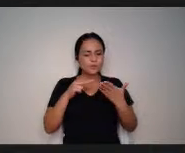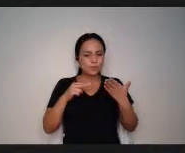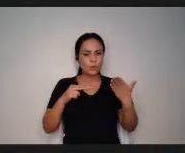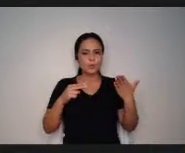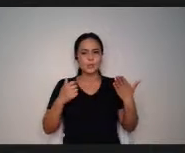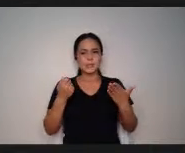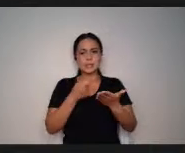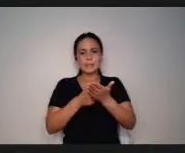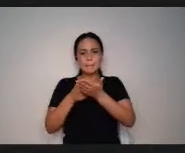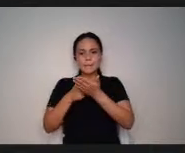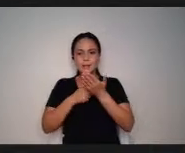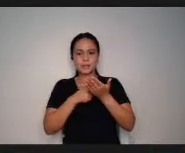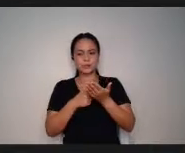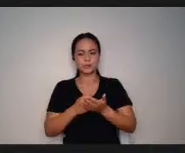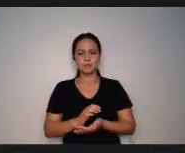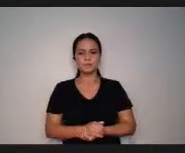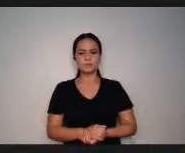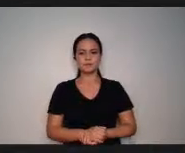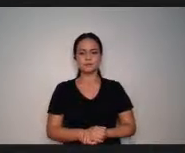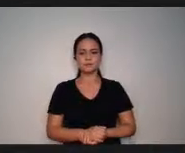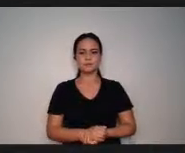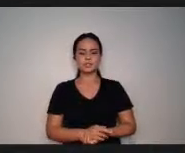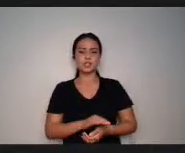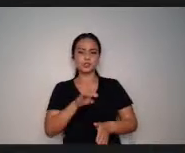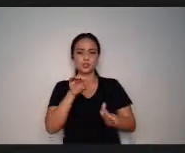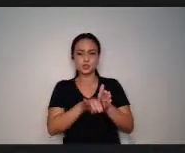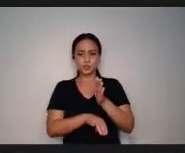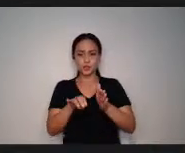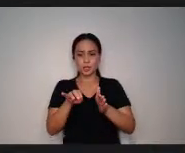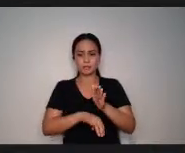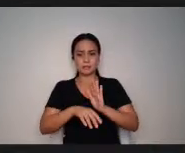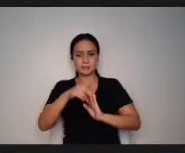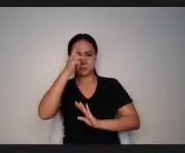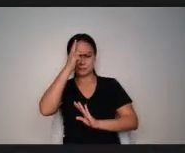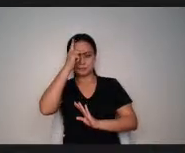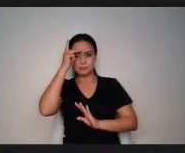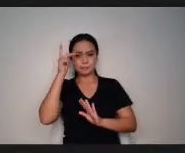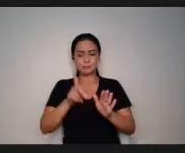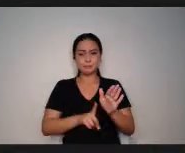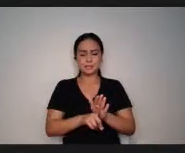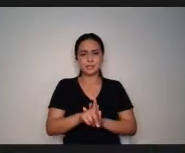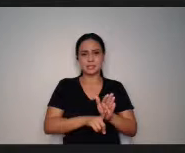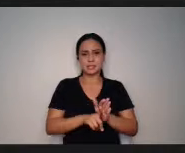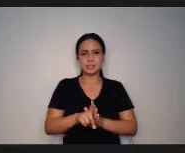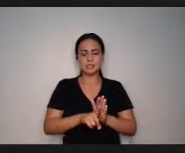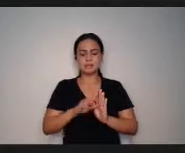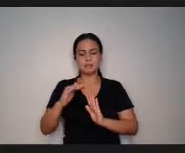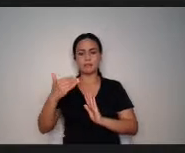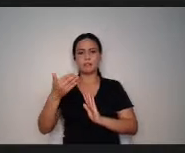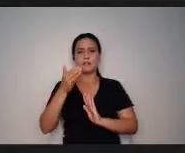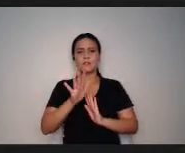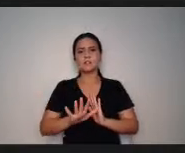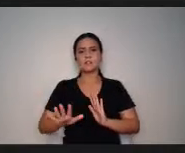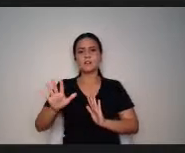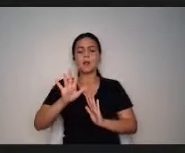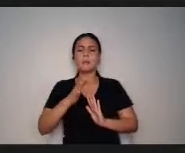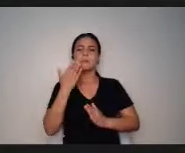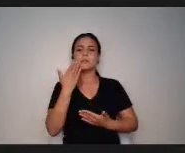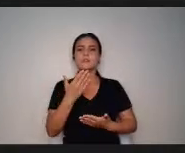intervention research partnerships that can show you how to reduce work stress in an